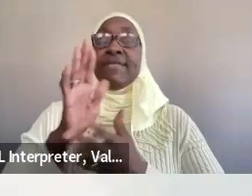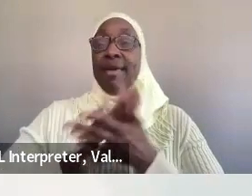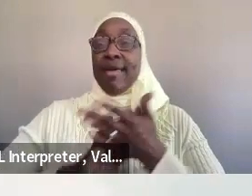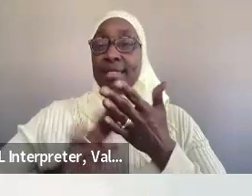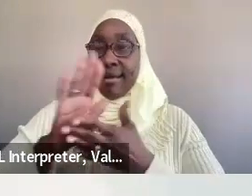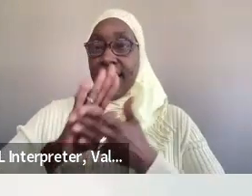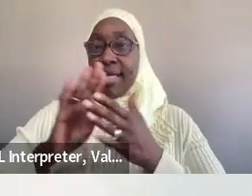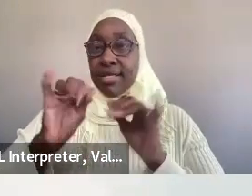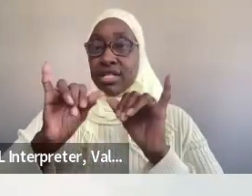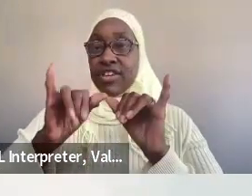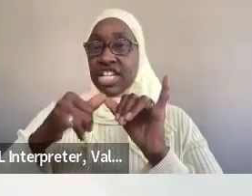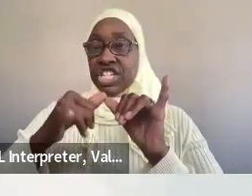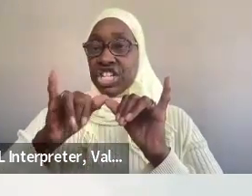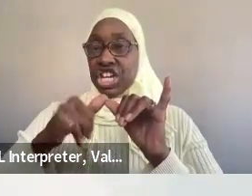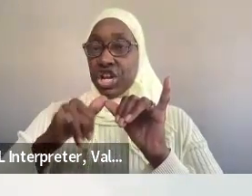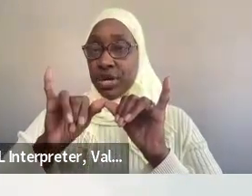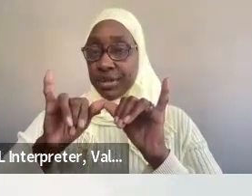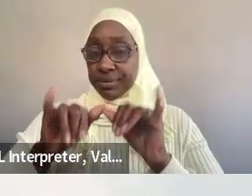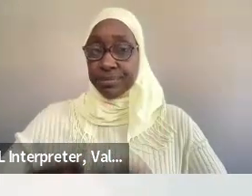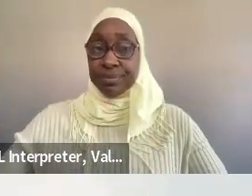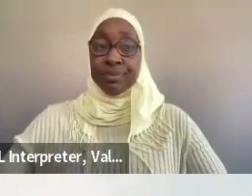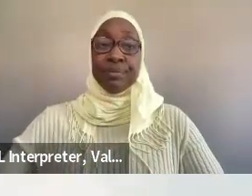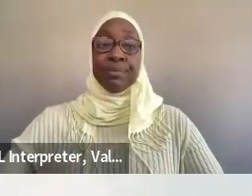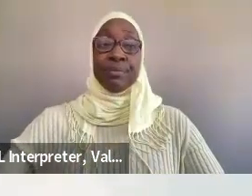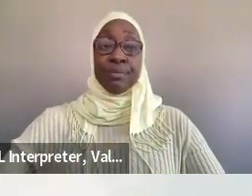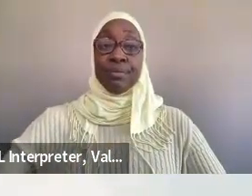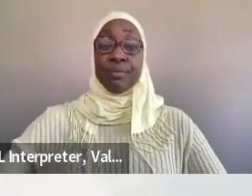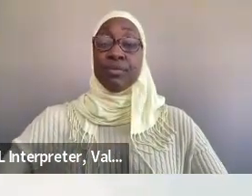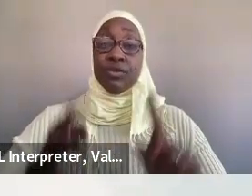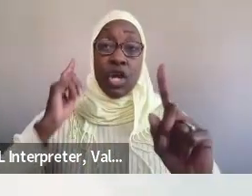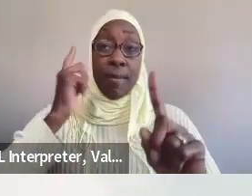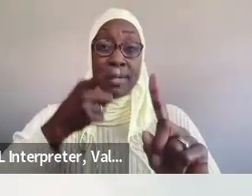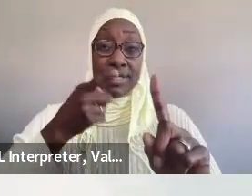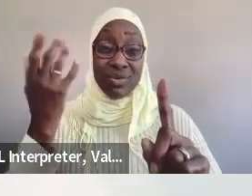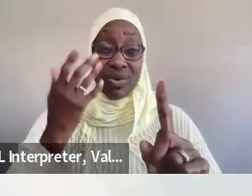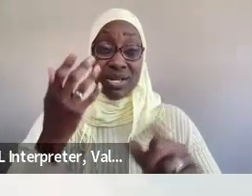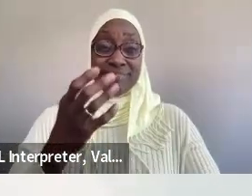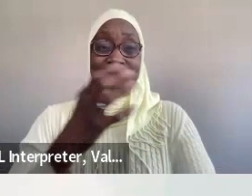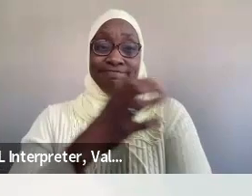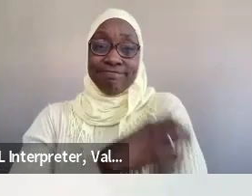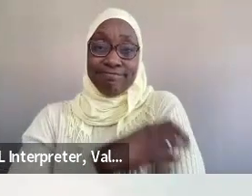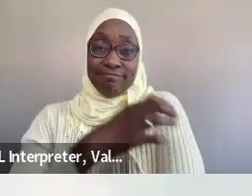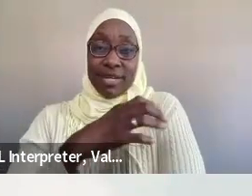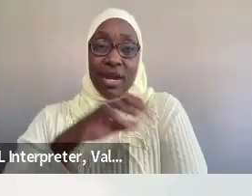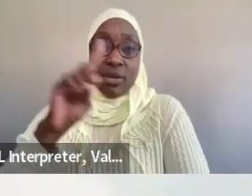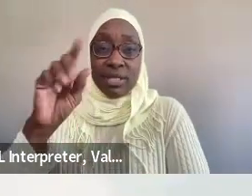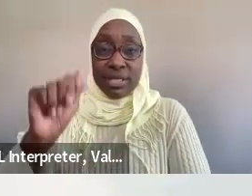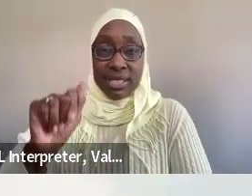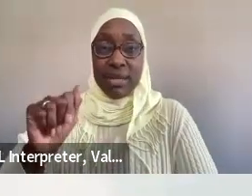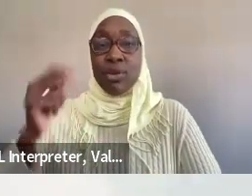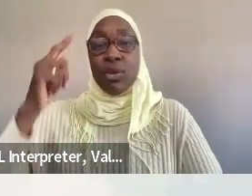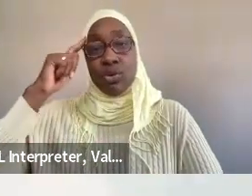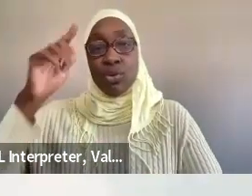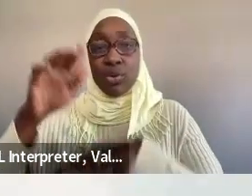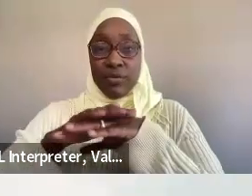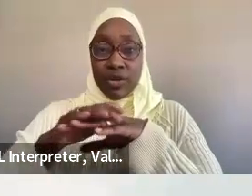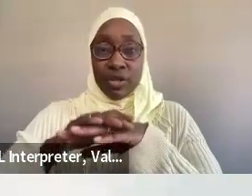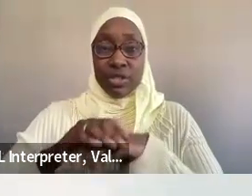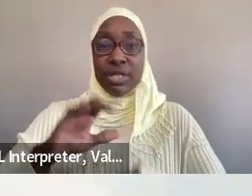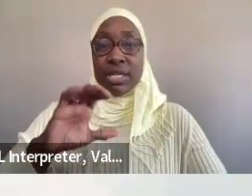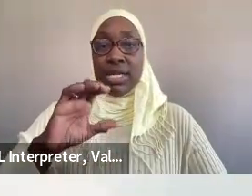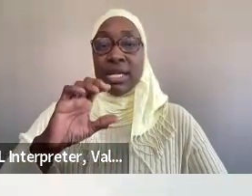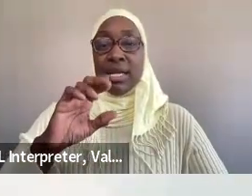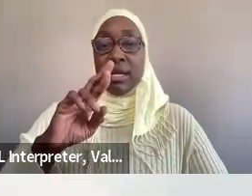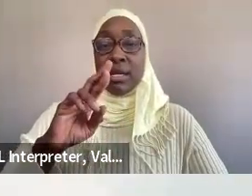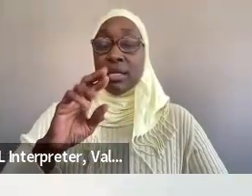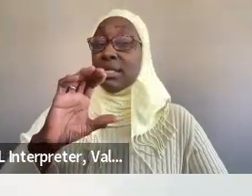So in terms of our main mission is to empower the disabled, neurodivergent, and chronically ill community at Northeastern. And we kind of have